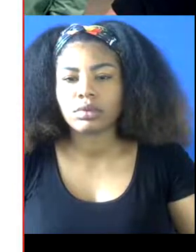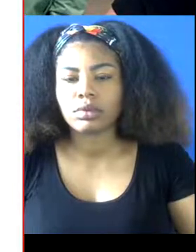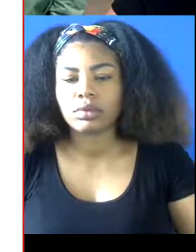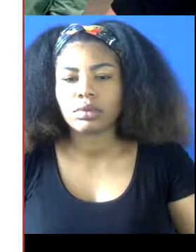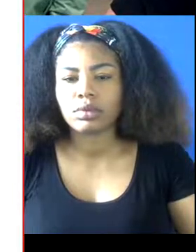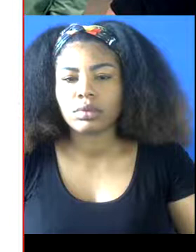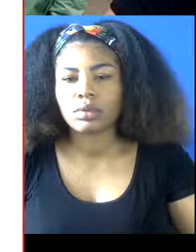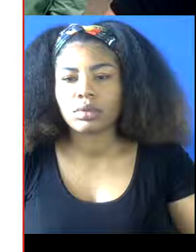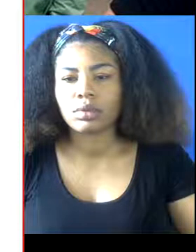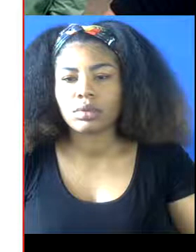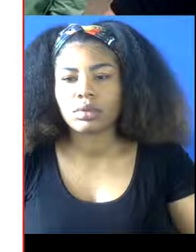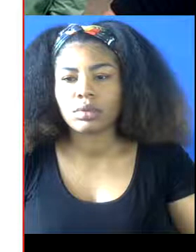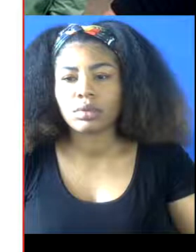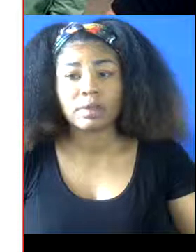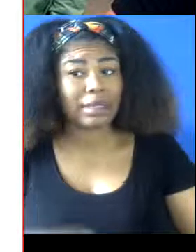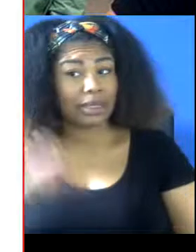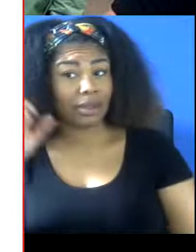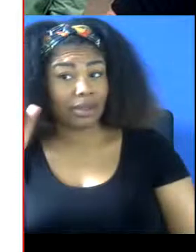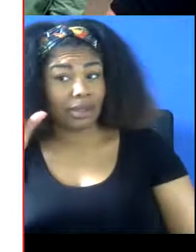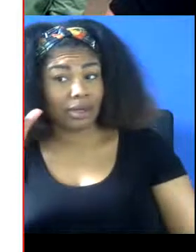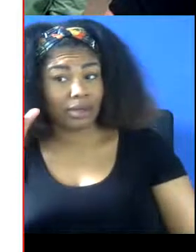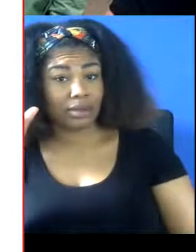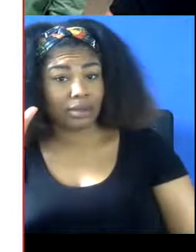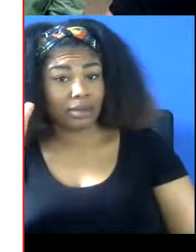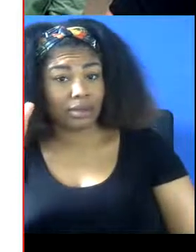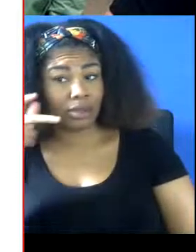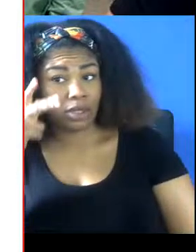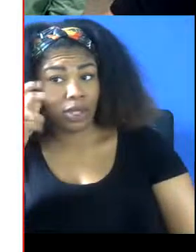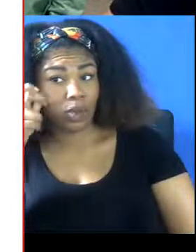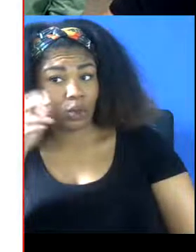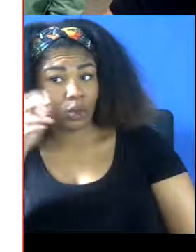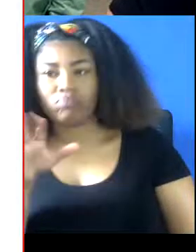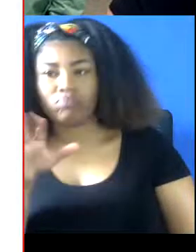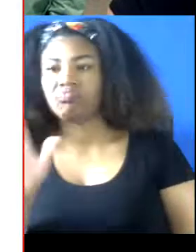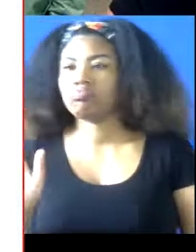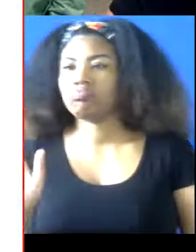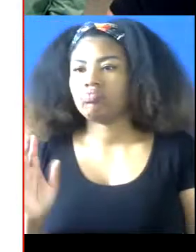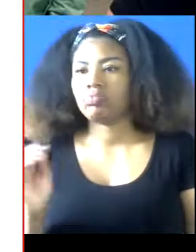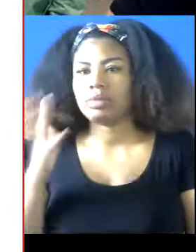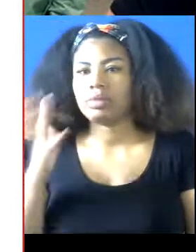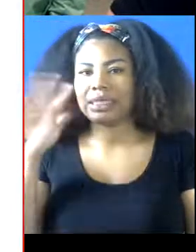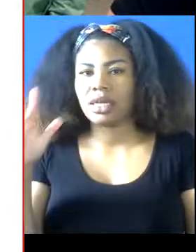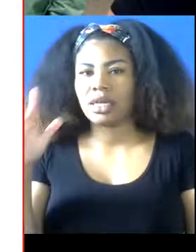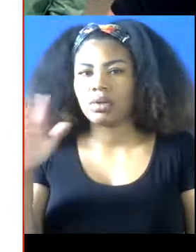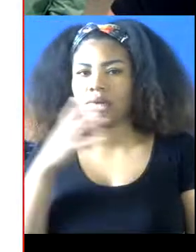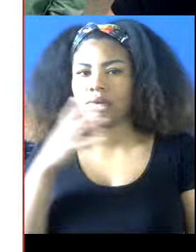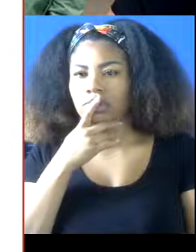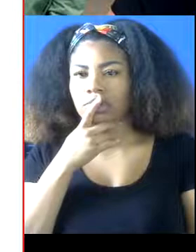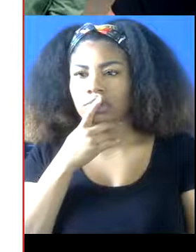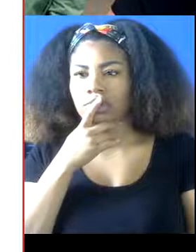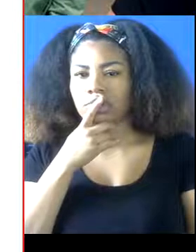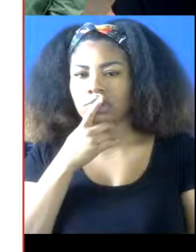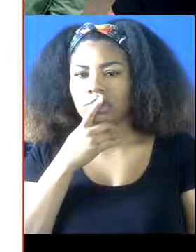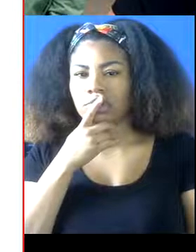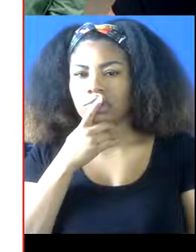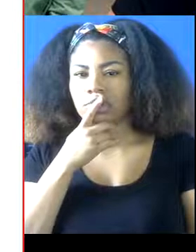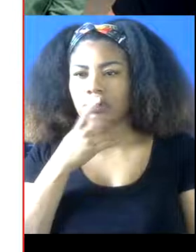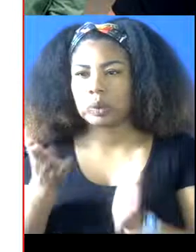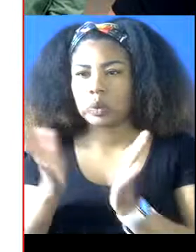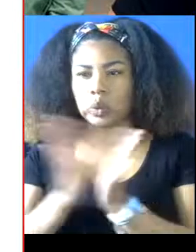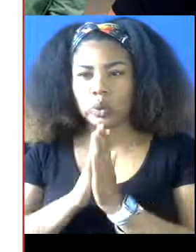Yes, you can hear. No, you cannot. Okay. No, I cannot. We can. And I cannot request